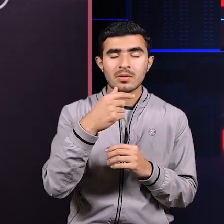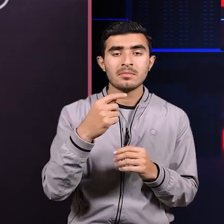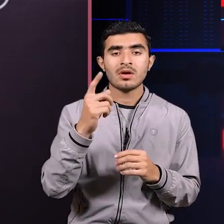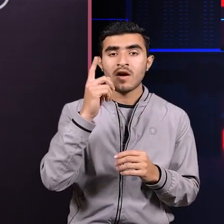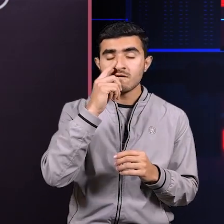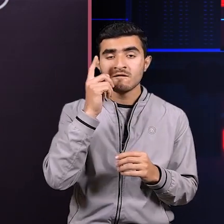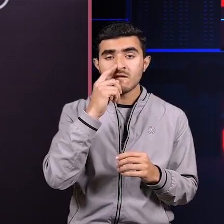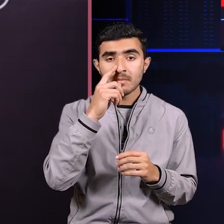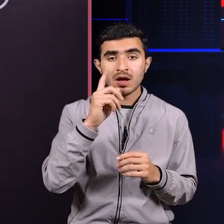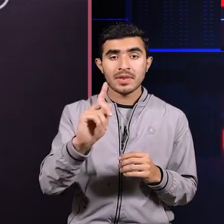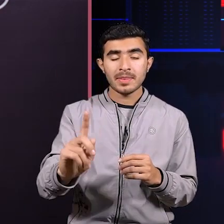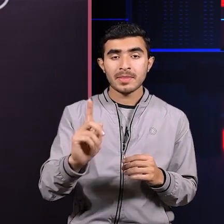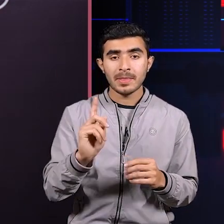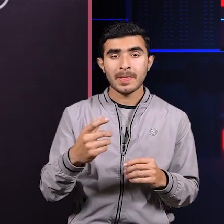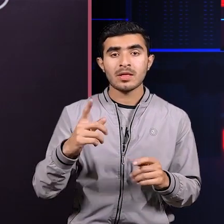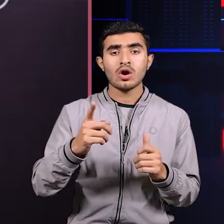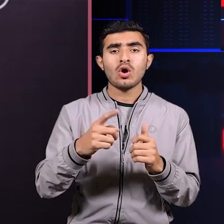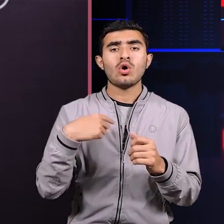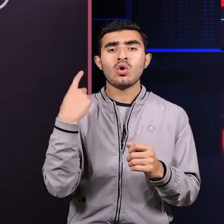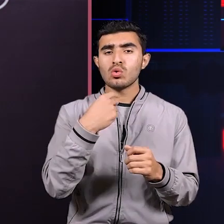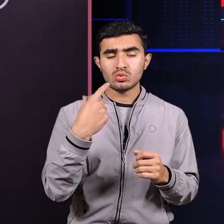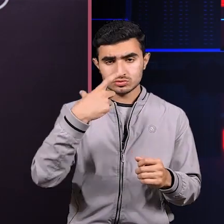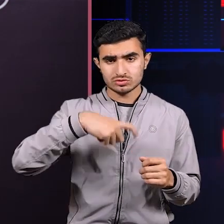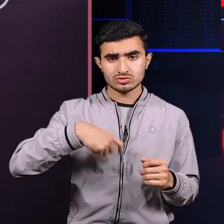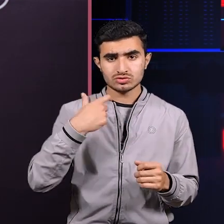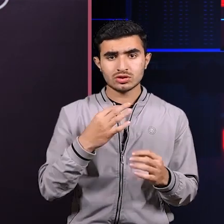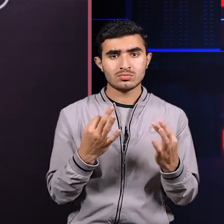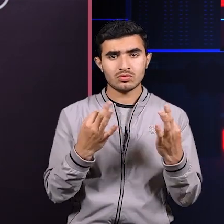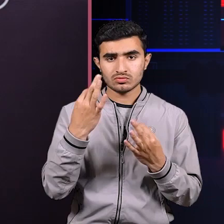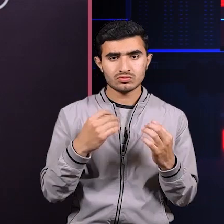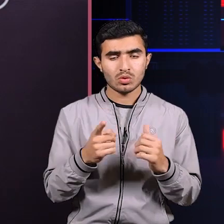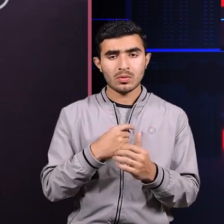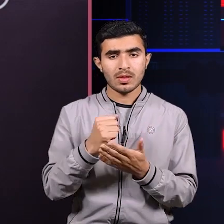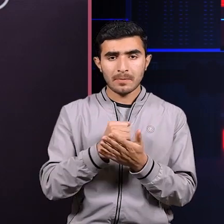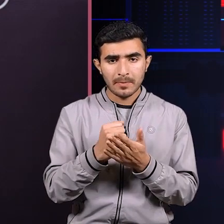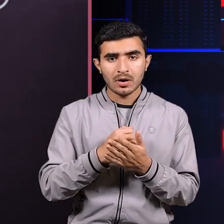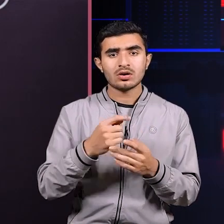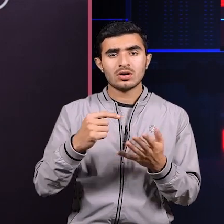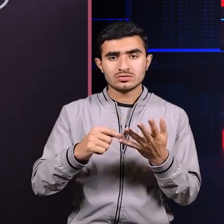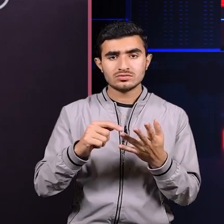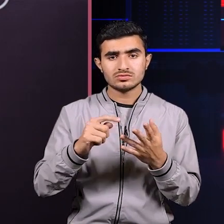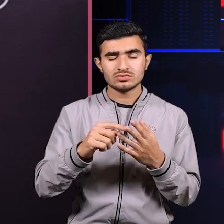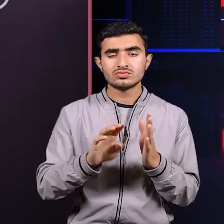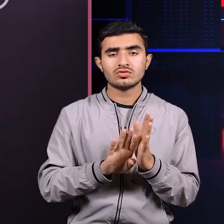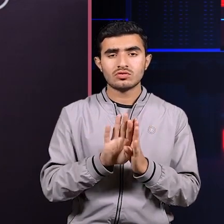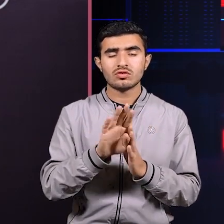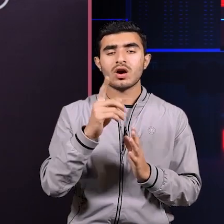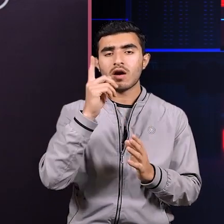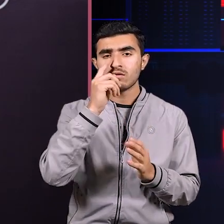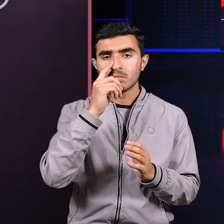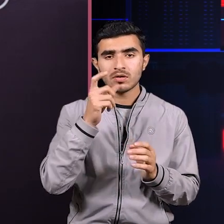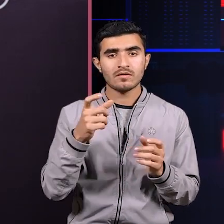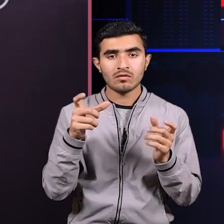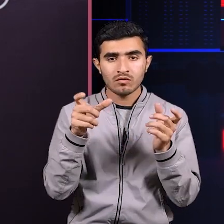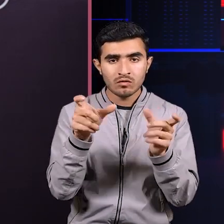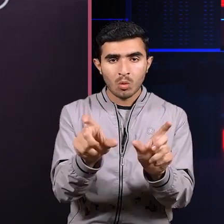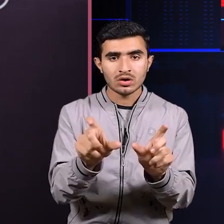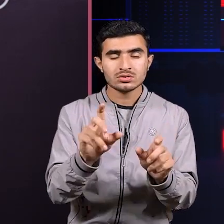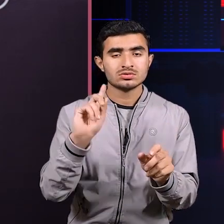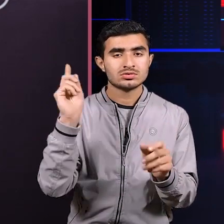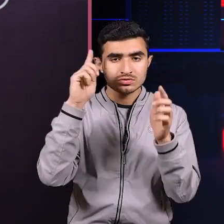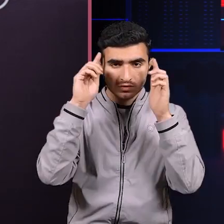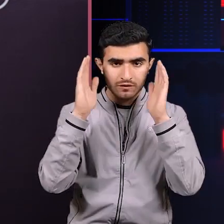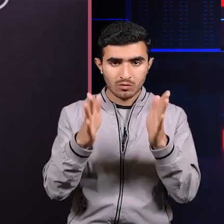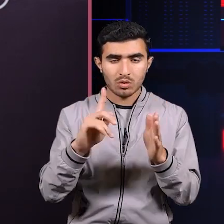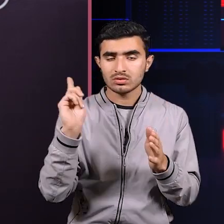she's not really allowed to grow on an individual level. She's not allowed to explore who she really